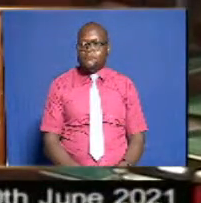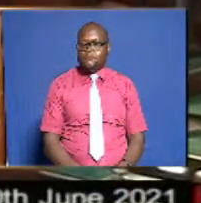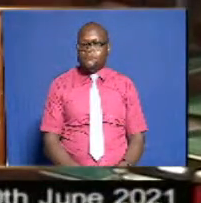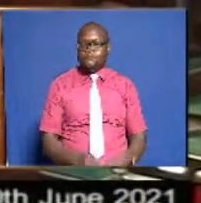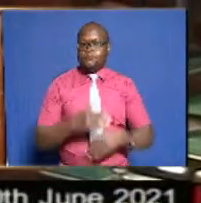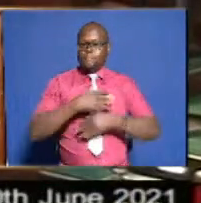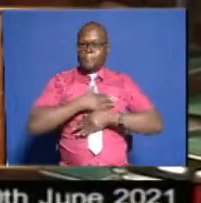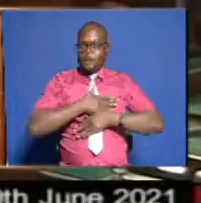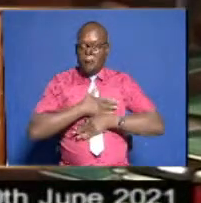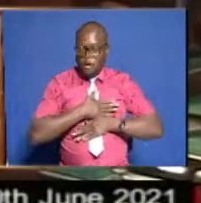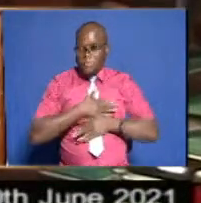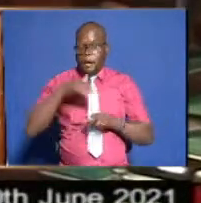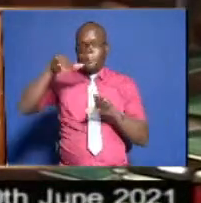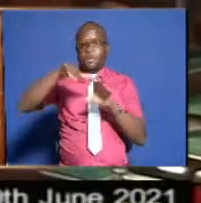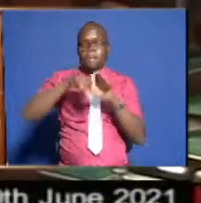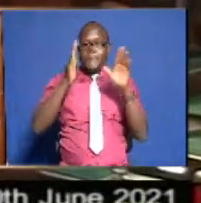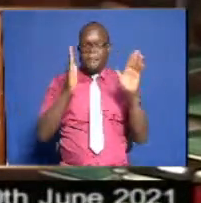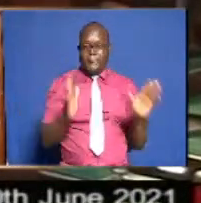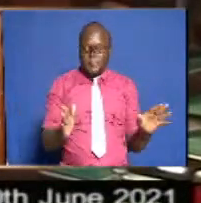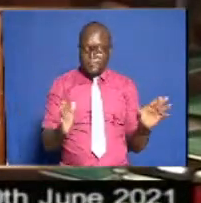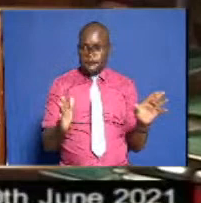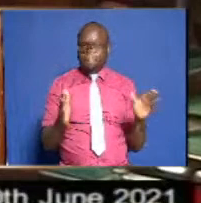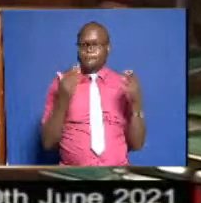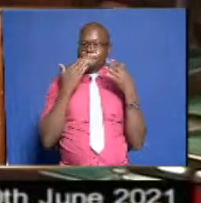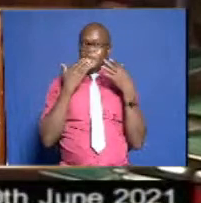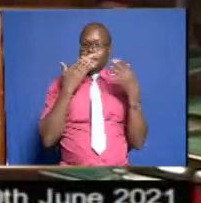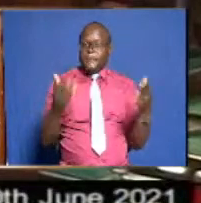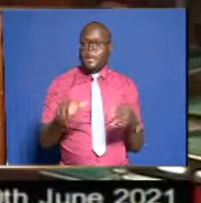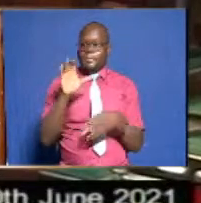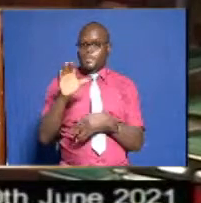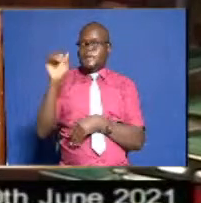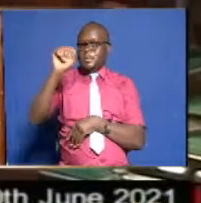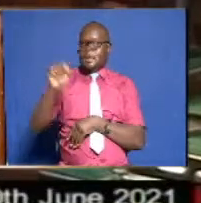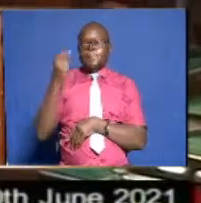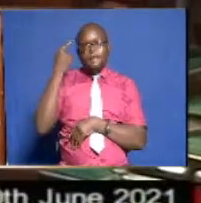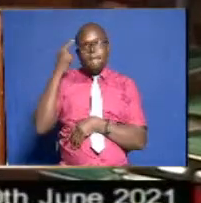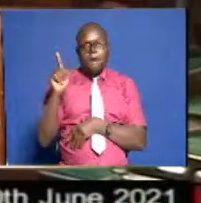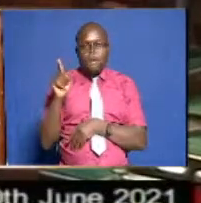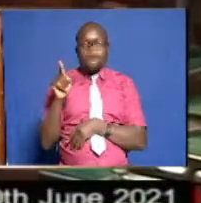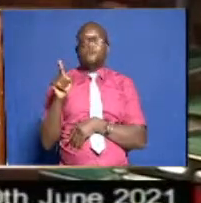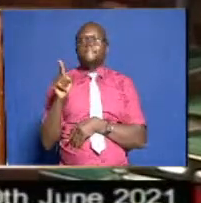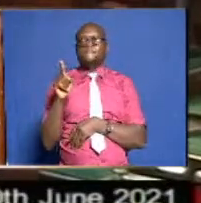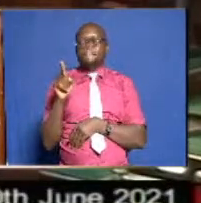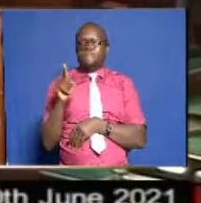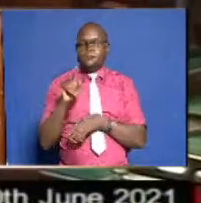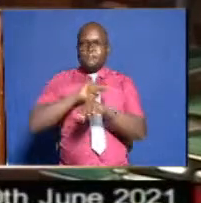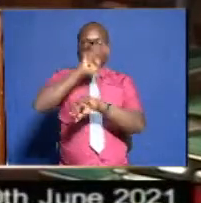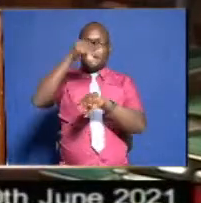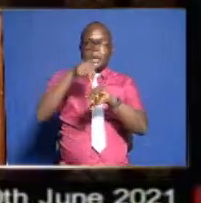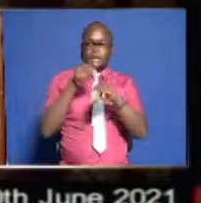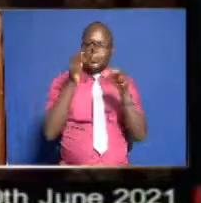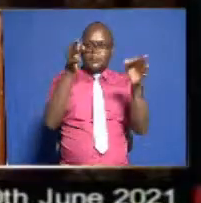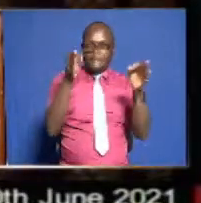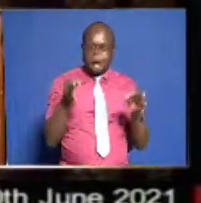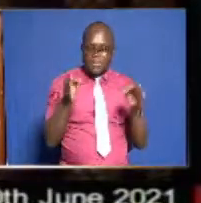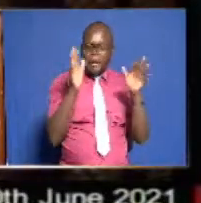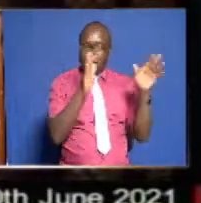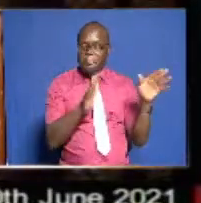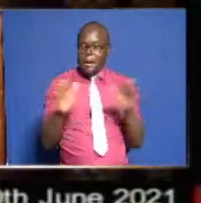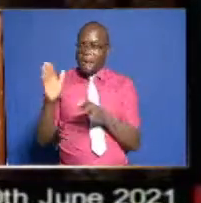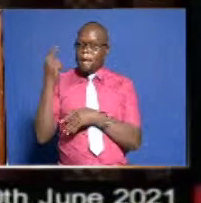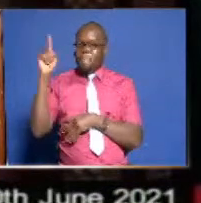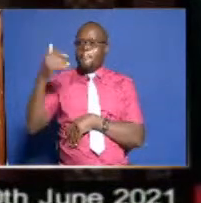Honourable members, I wish to thank the Cabinet Secretary for the National Treasury and Planning for